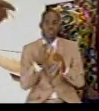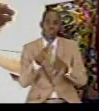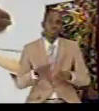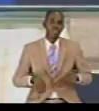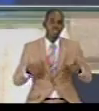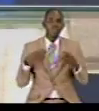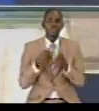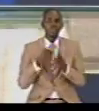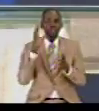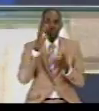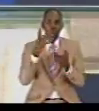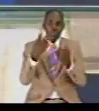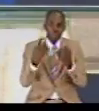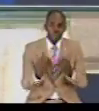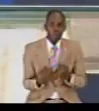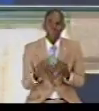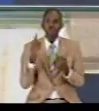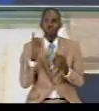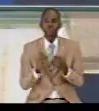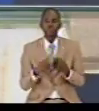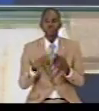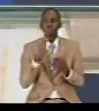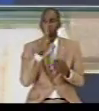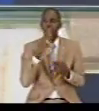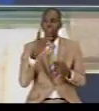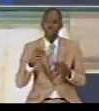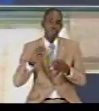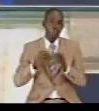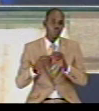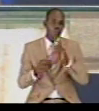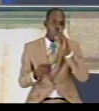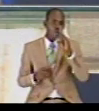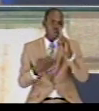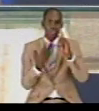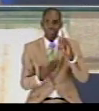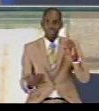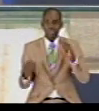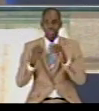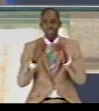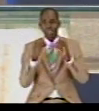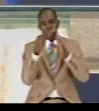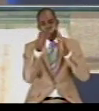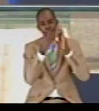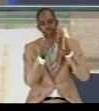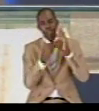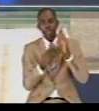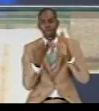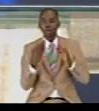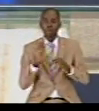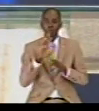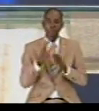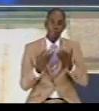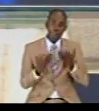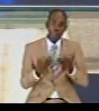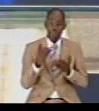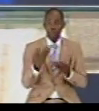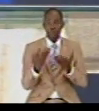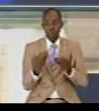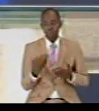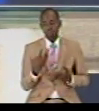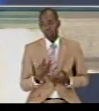It will come to the first, number one, in the list of your desires. You desire material